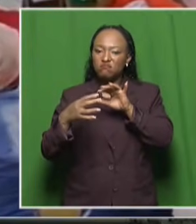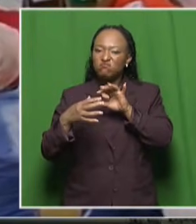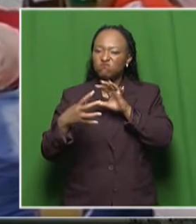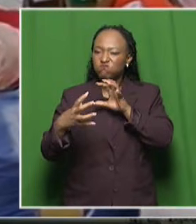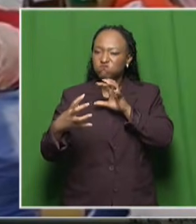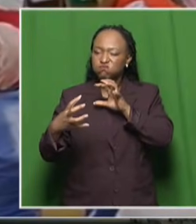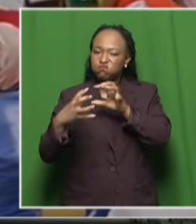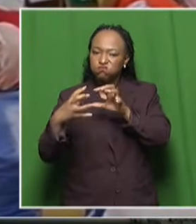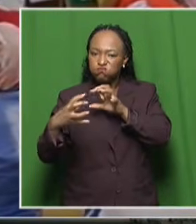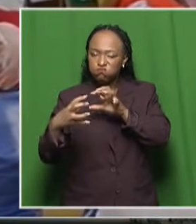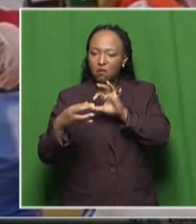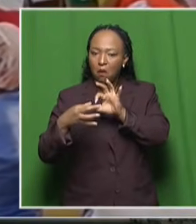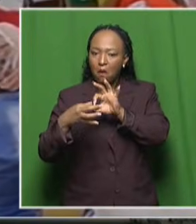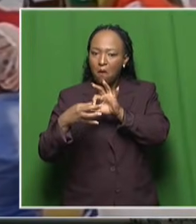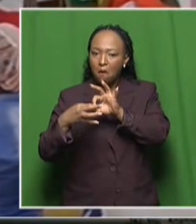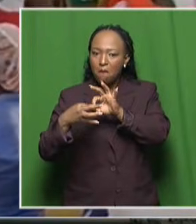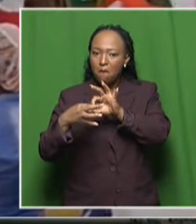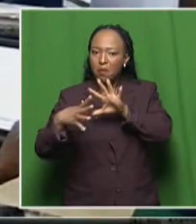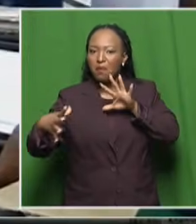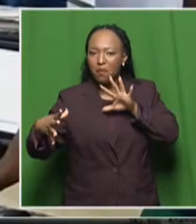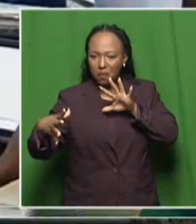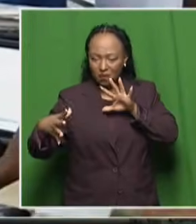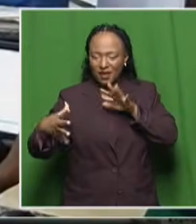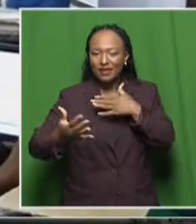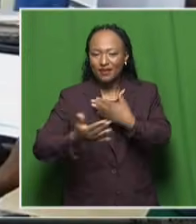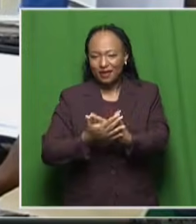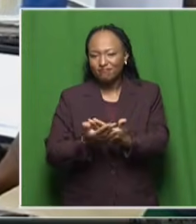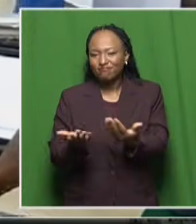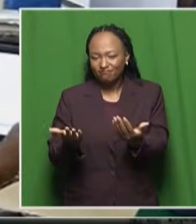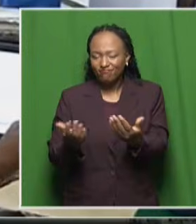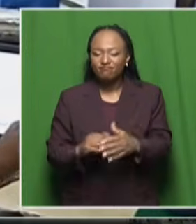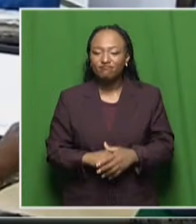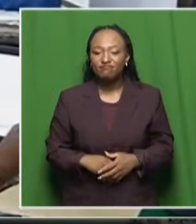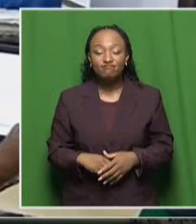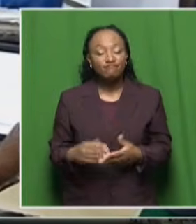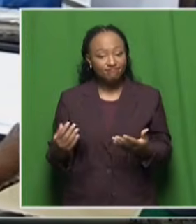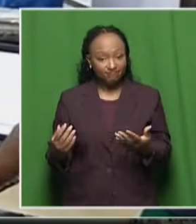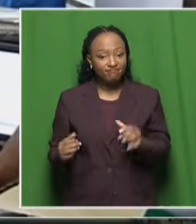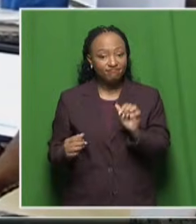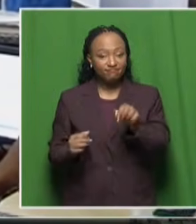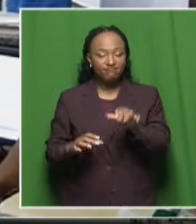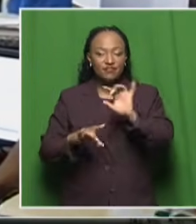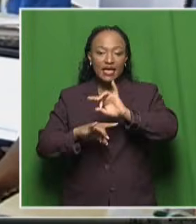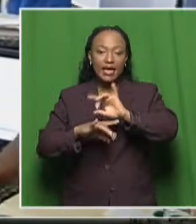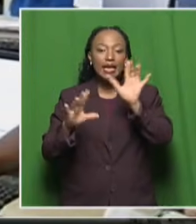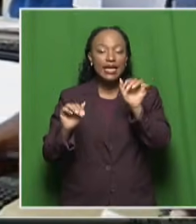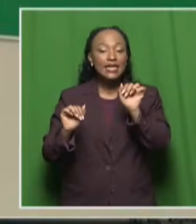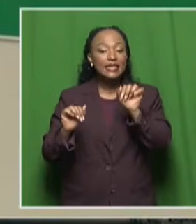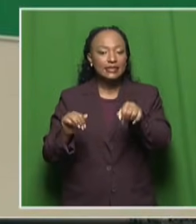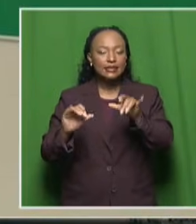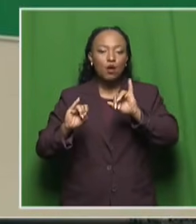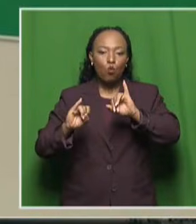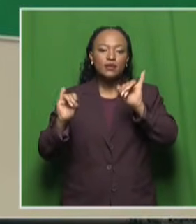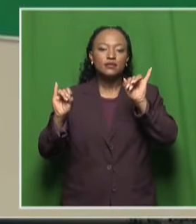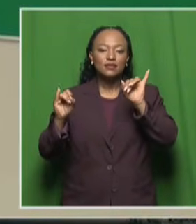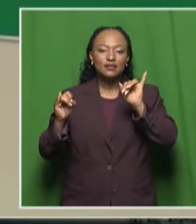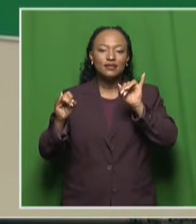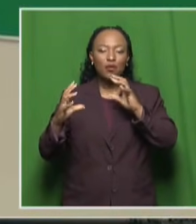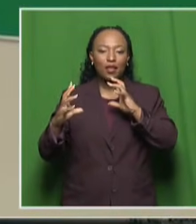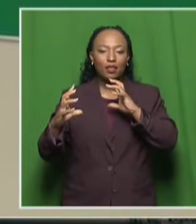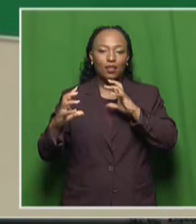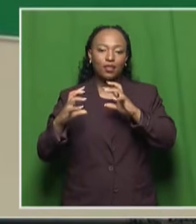at the statement from the State Department, quite clearly, the escalation ladder, people keep on climbing it. But I think this is